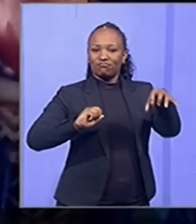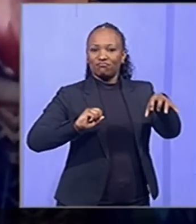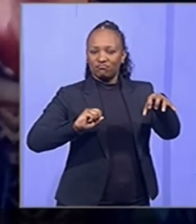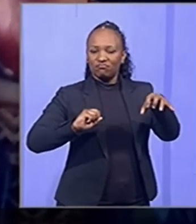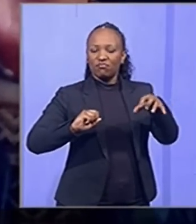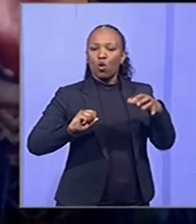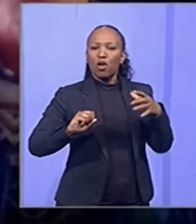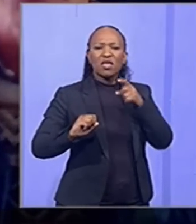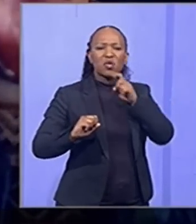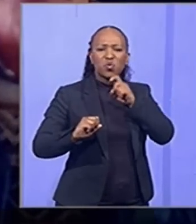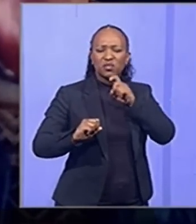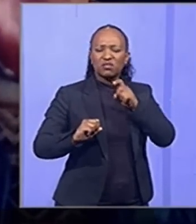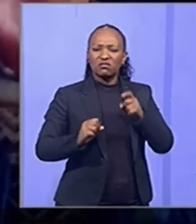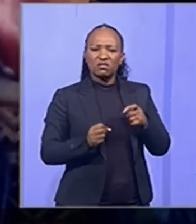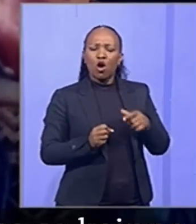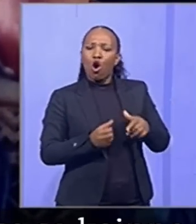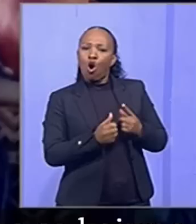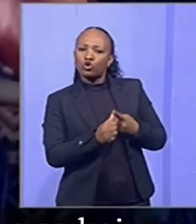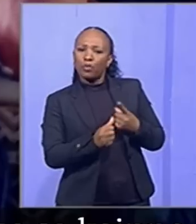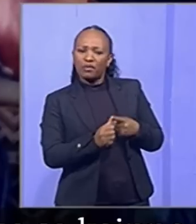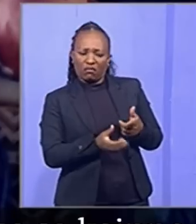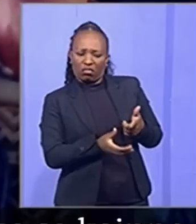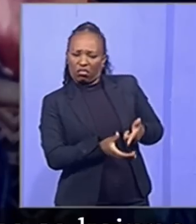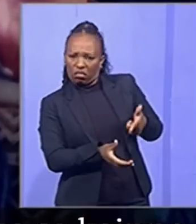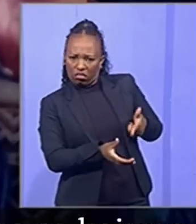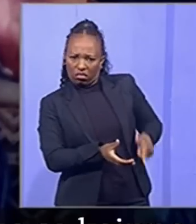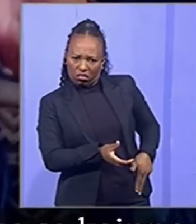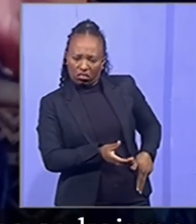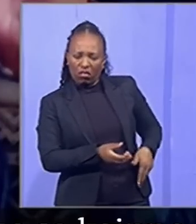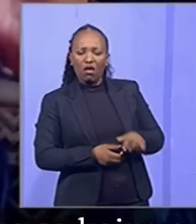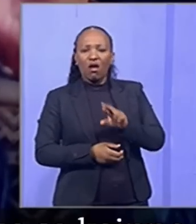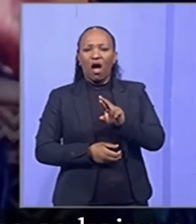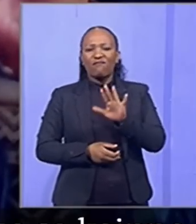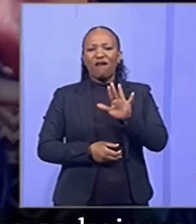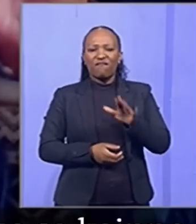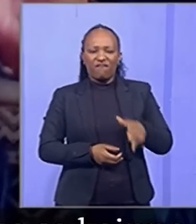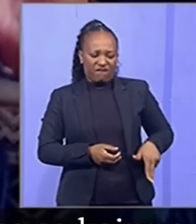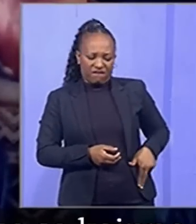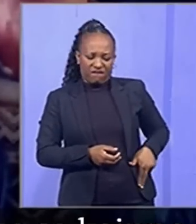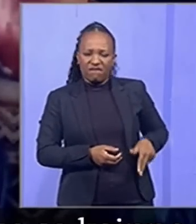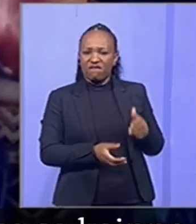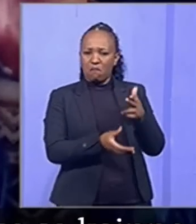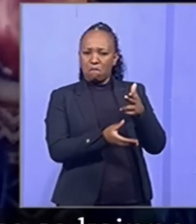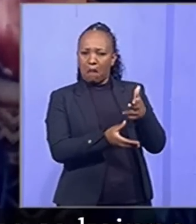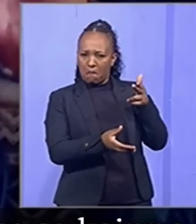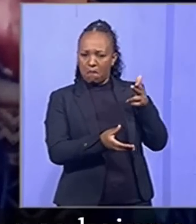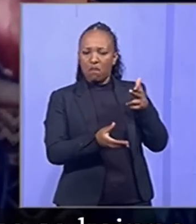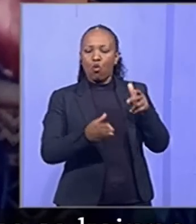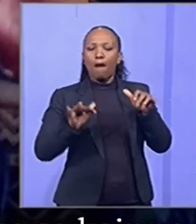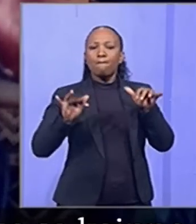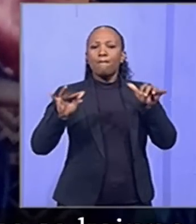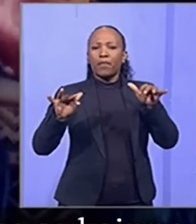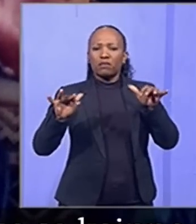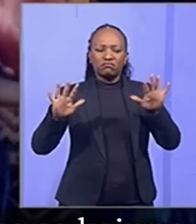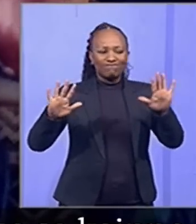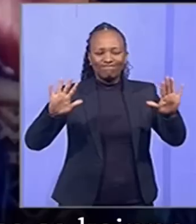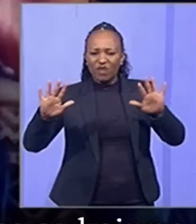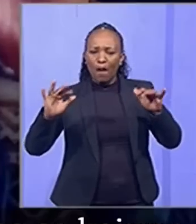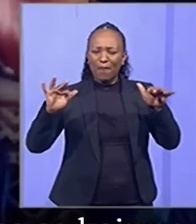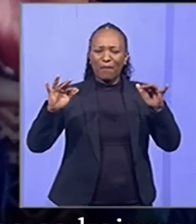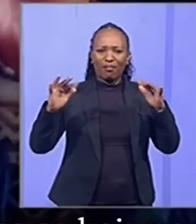automatic rifles, particularly the R5 in public order operations.